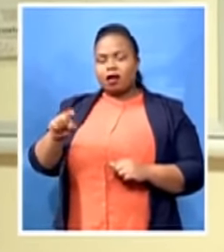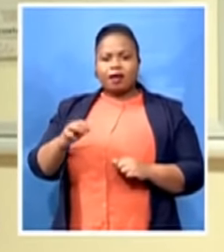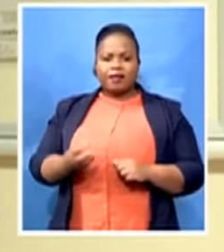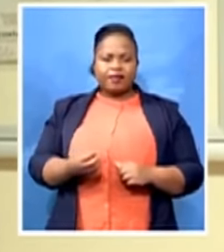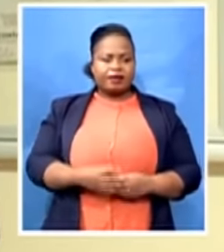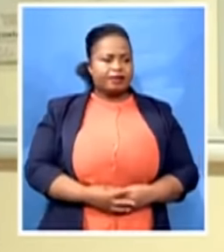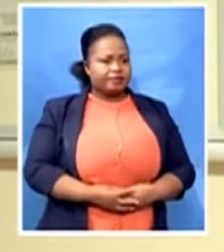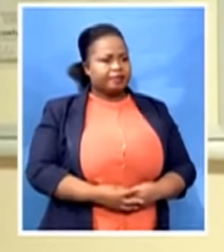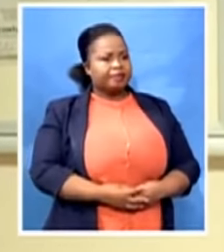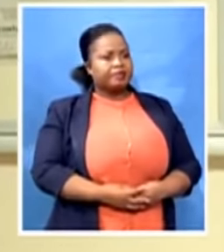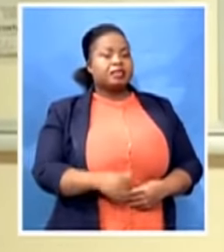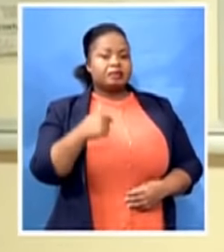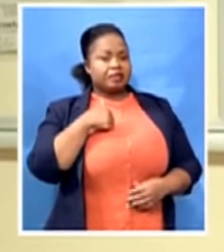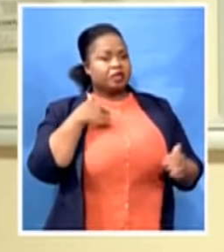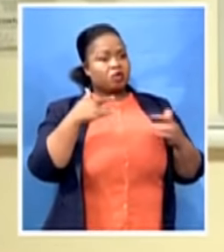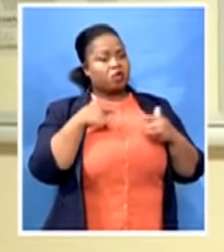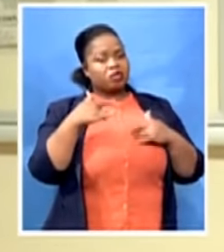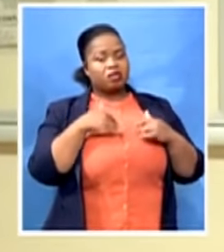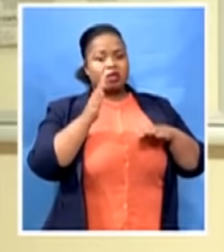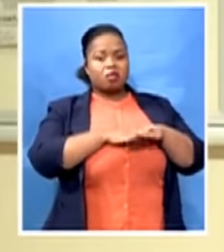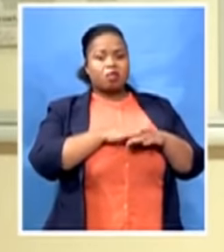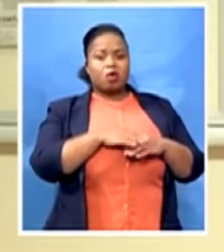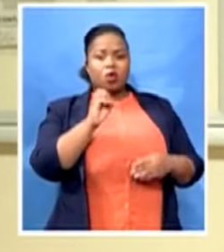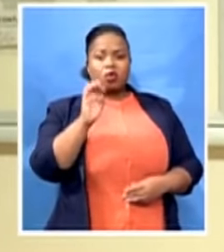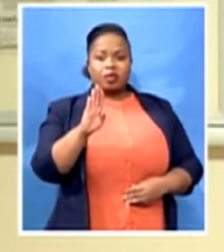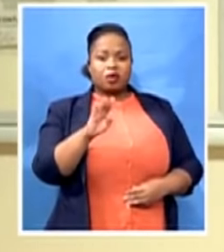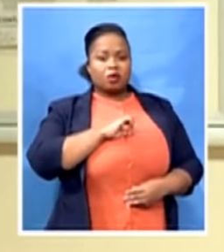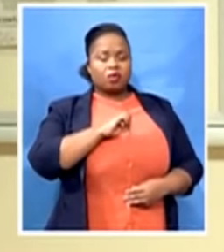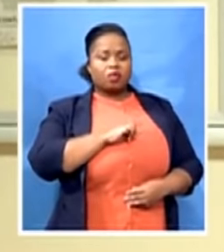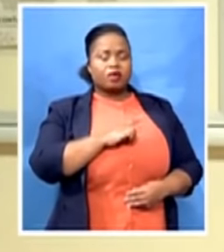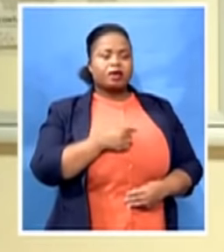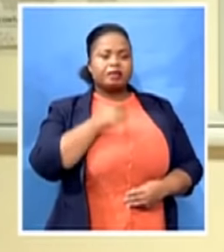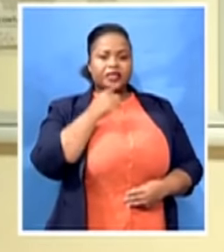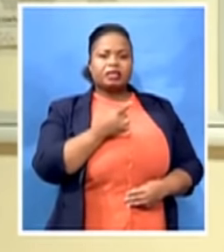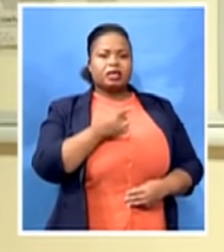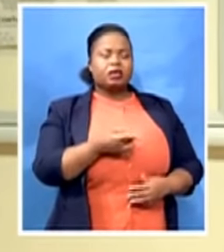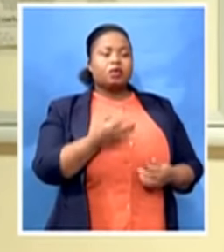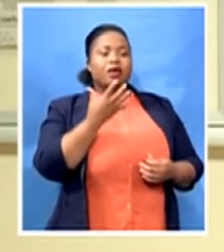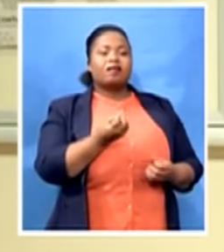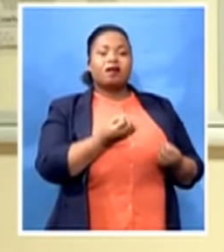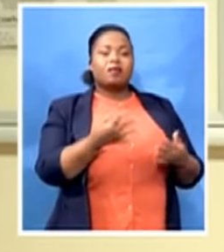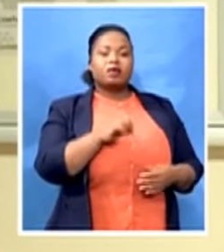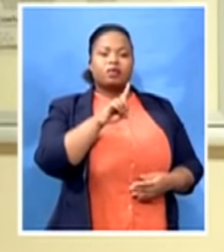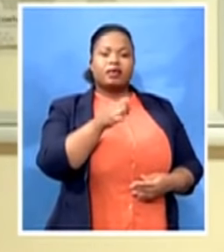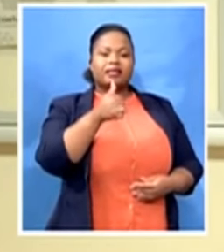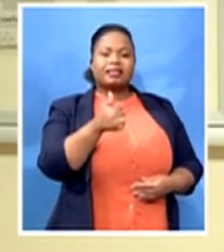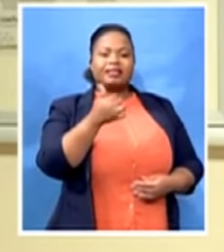Bloemfontein. You have heard yourself, I've said it's almost, we are having 165 cases in the Free State, and out